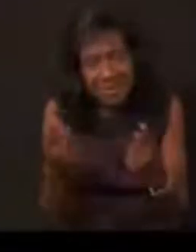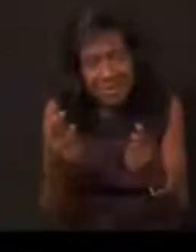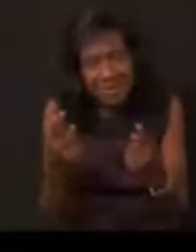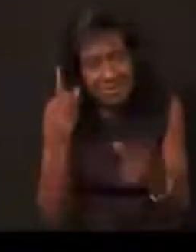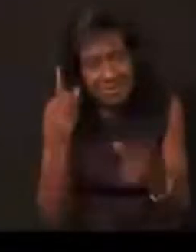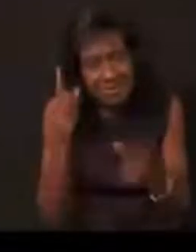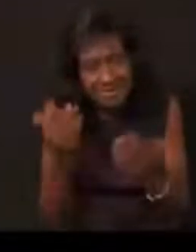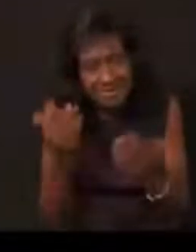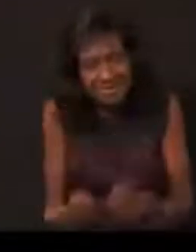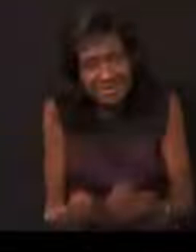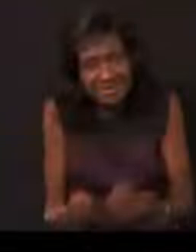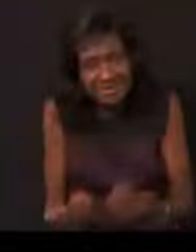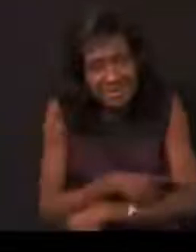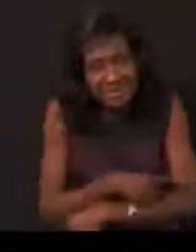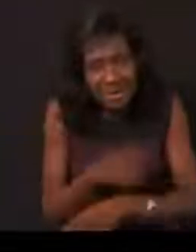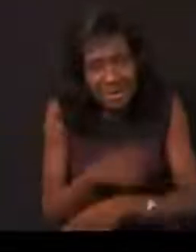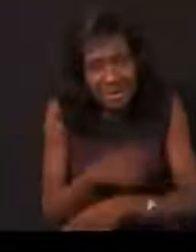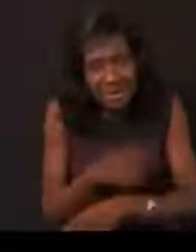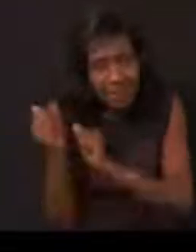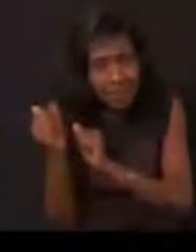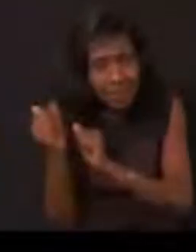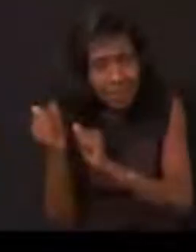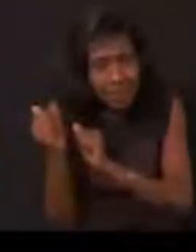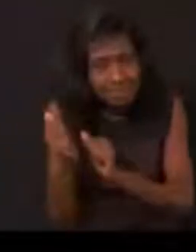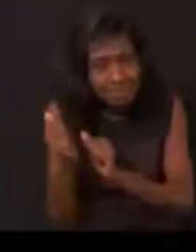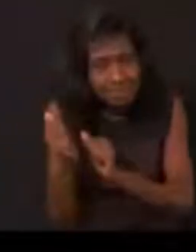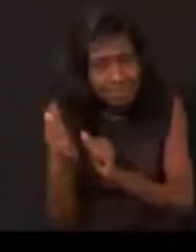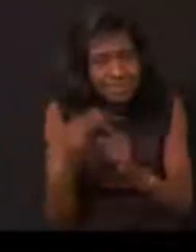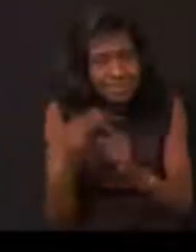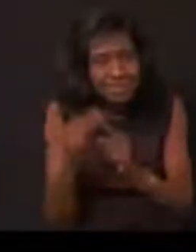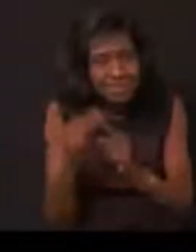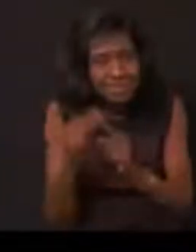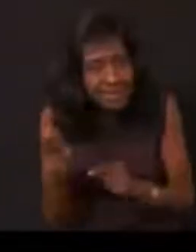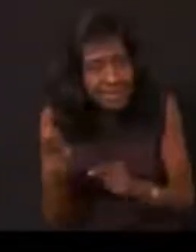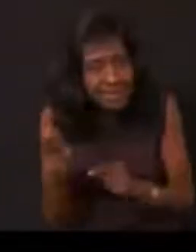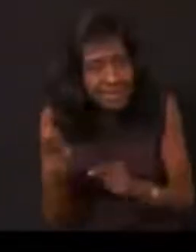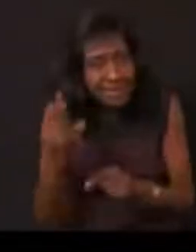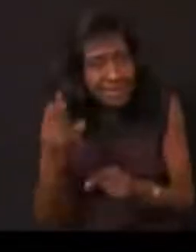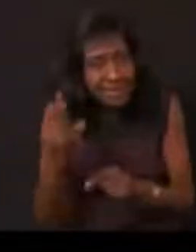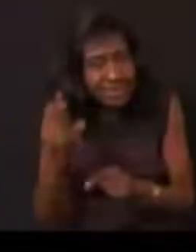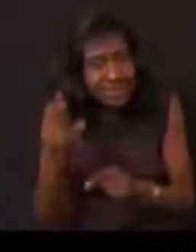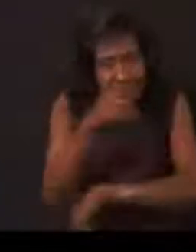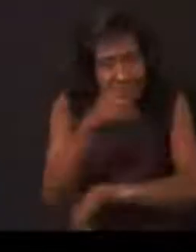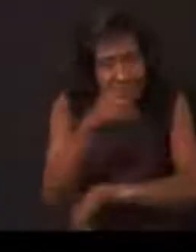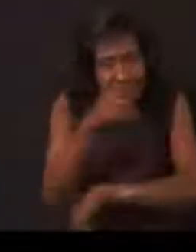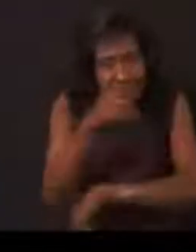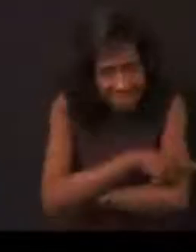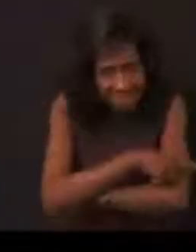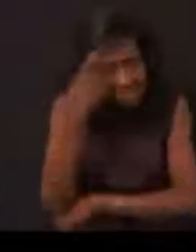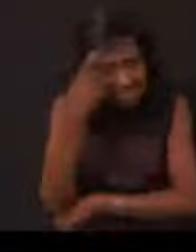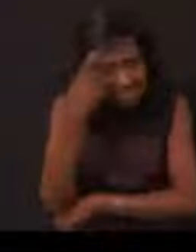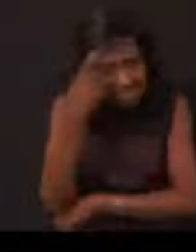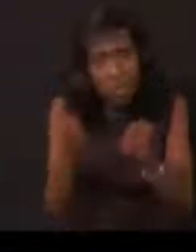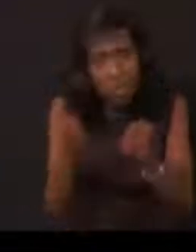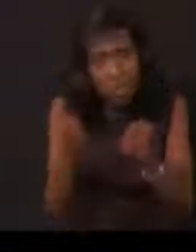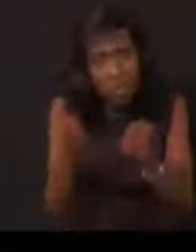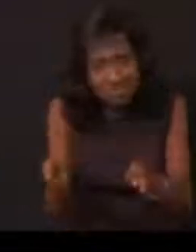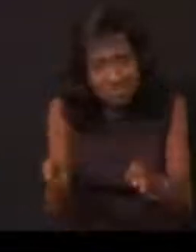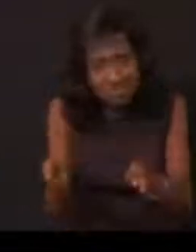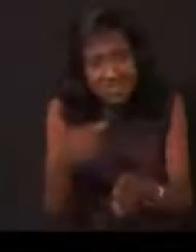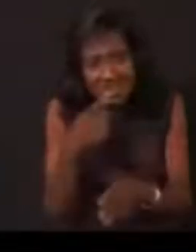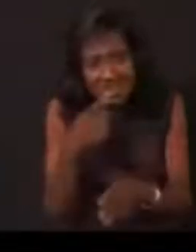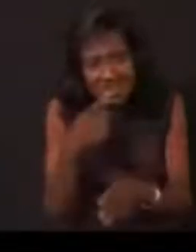date in terms of reopening. Let me say I'm pleased to say for those